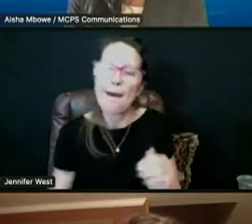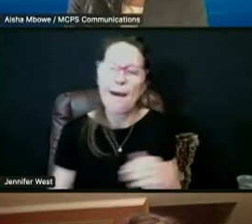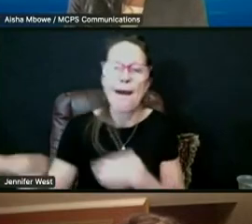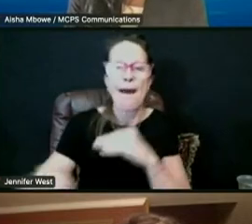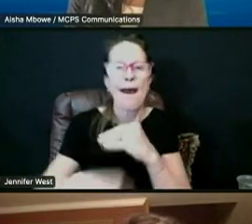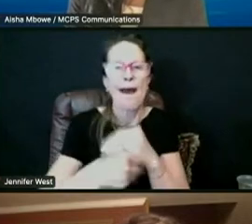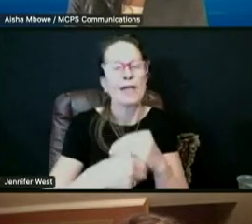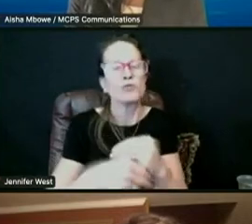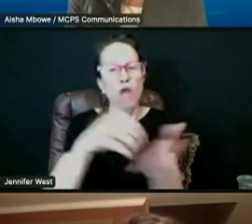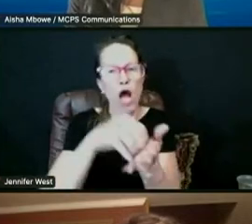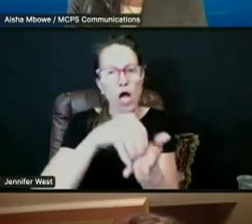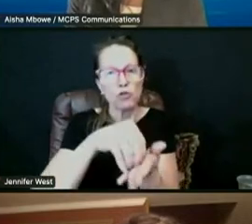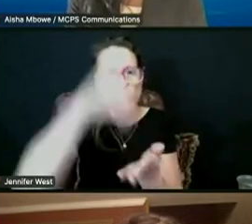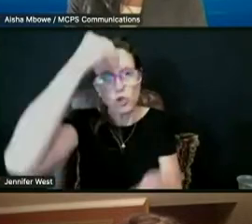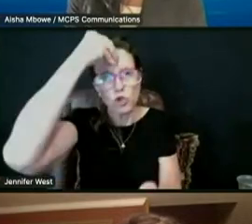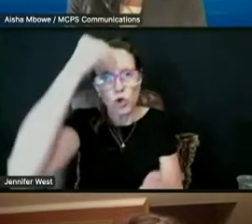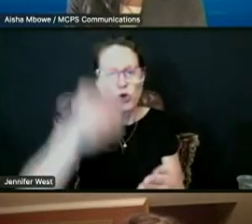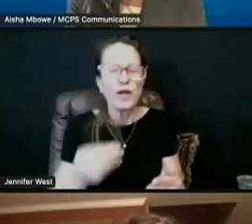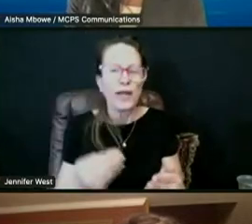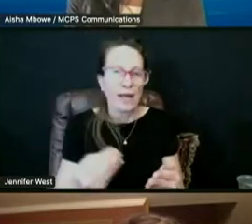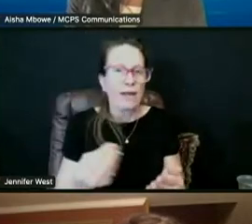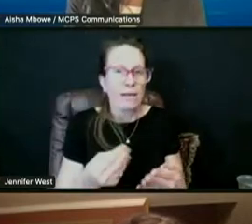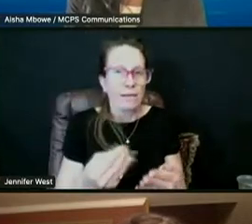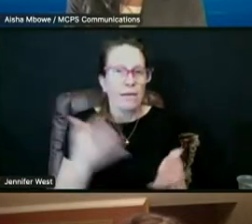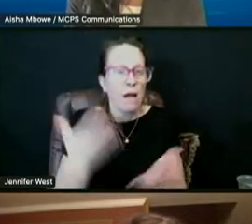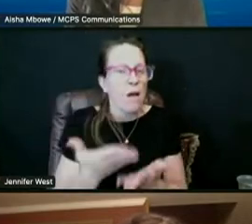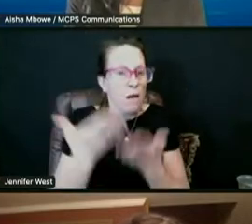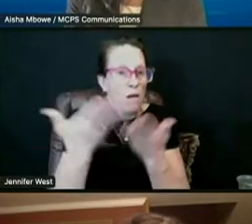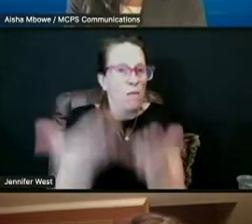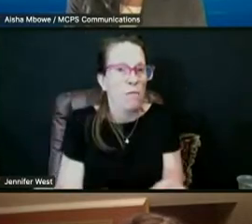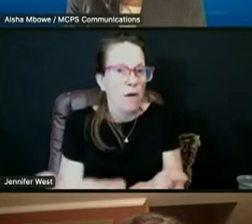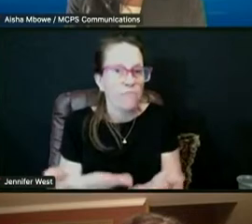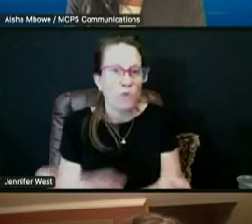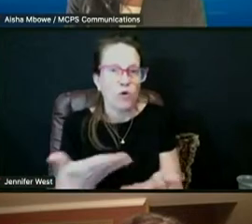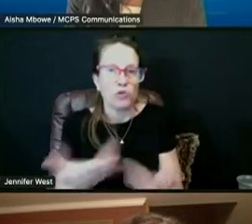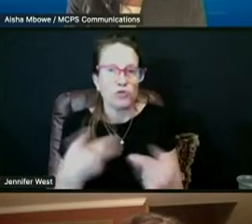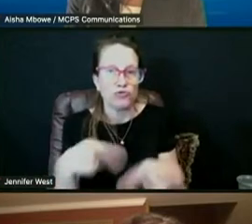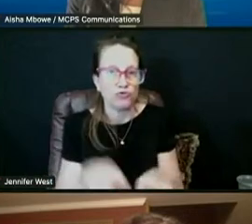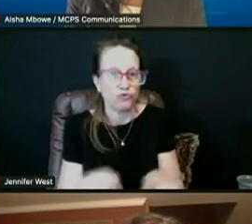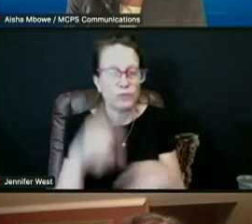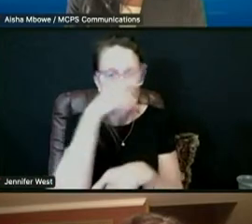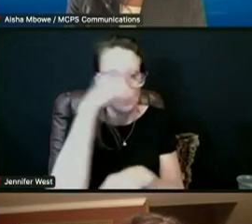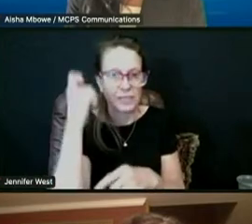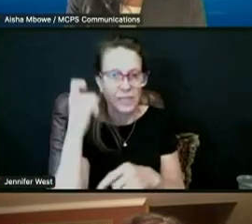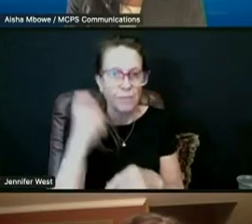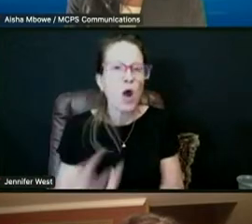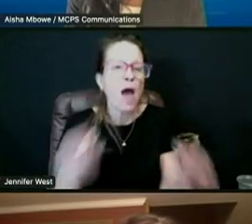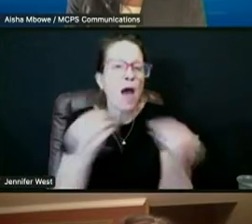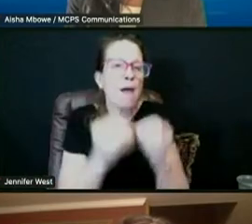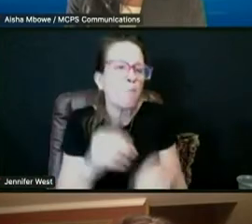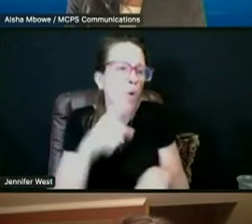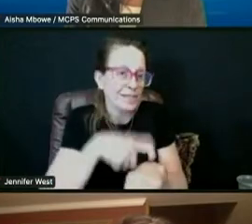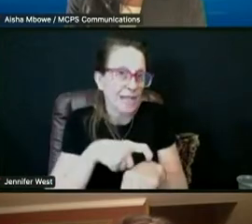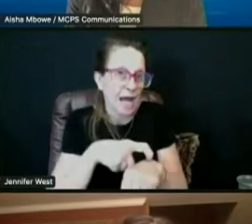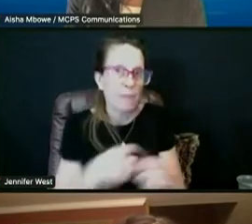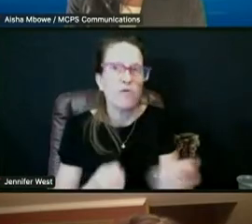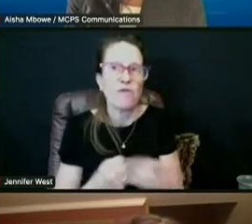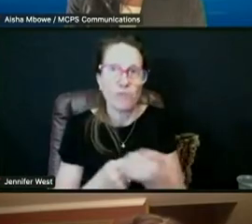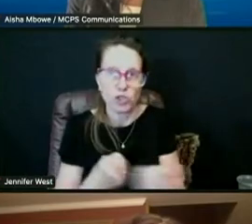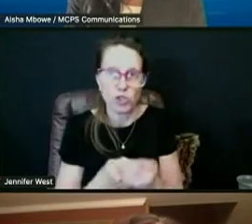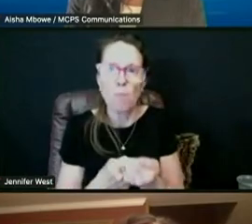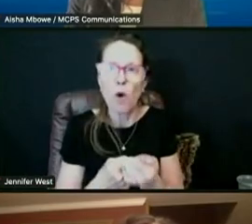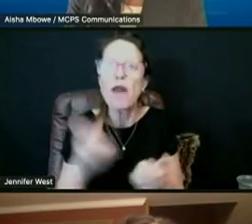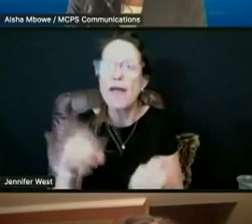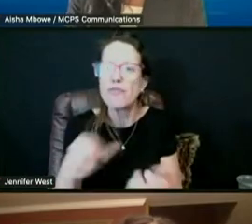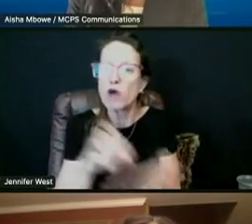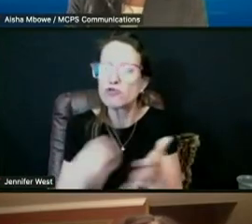it, as a result of COVID-19, the magic bullet here is more time to get that support that you need in the way that you need it.